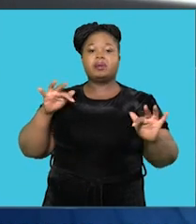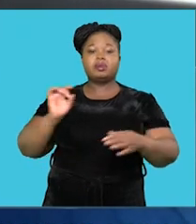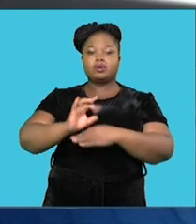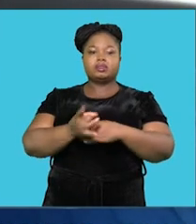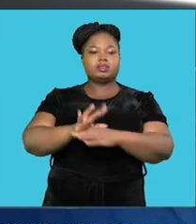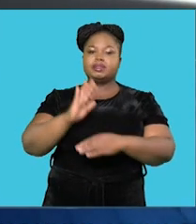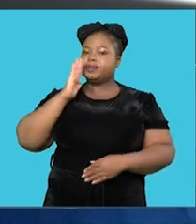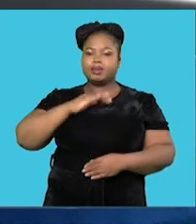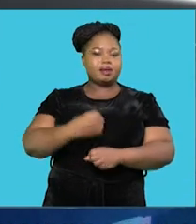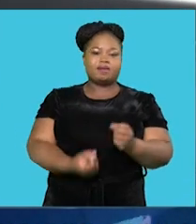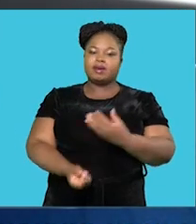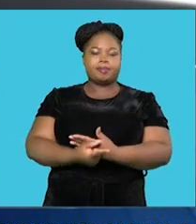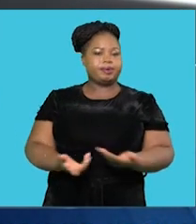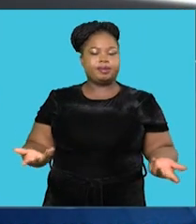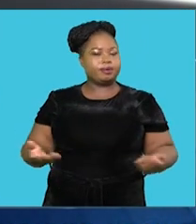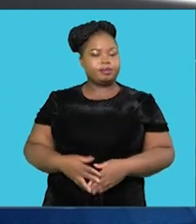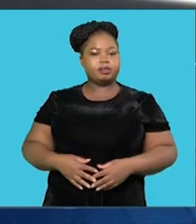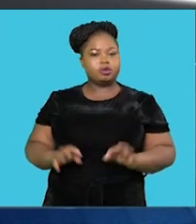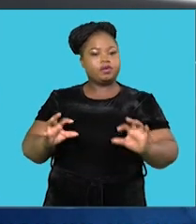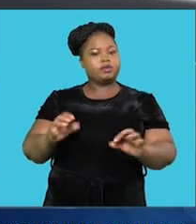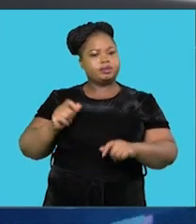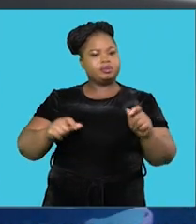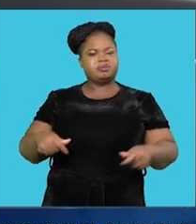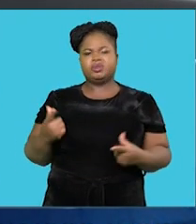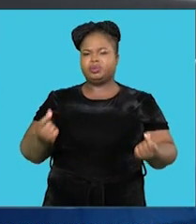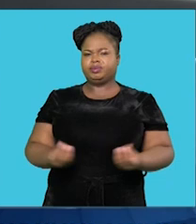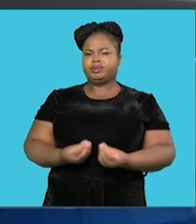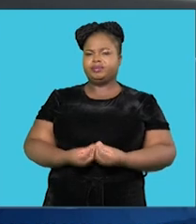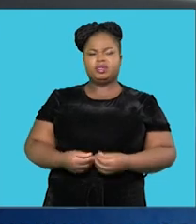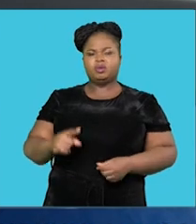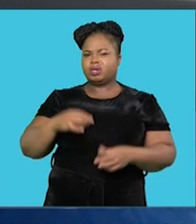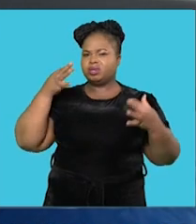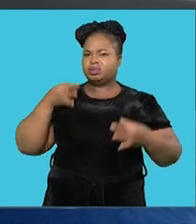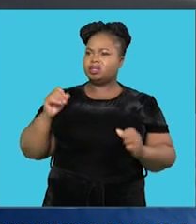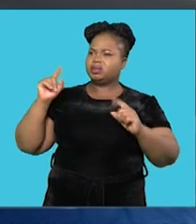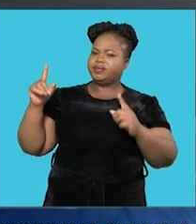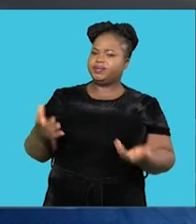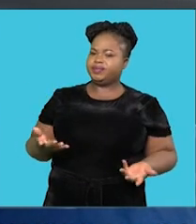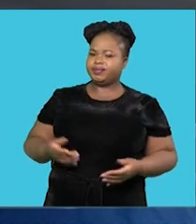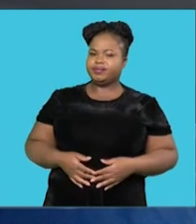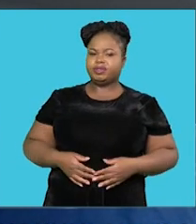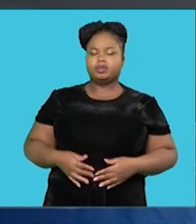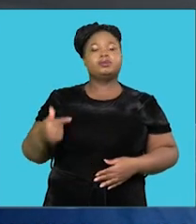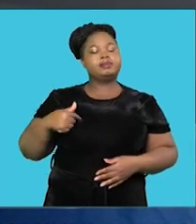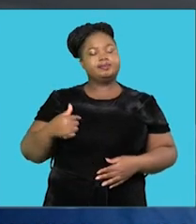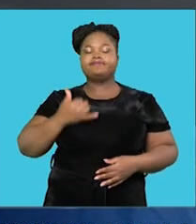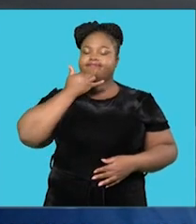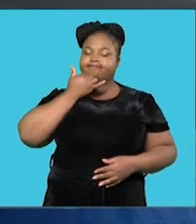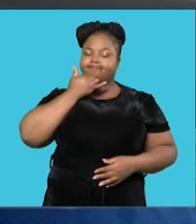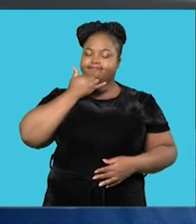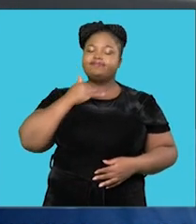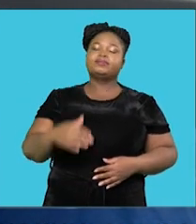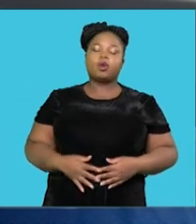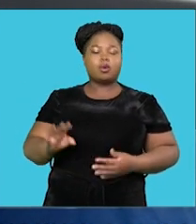the e-tolls were implemented, and you can't force people to do something that they made a decision on. So I am ecstatic that it's